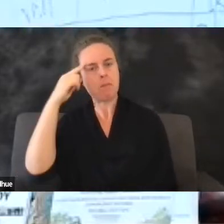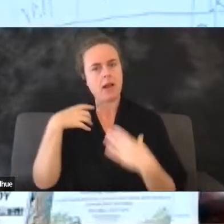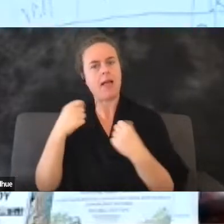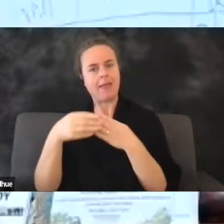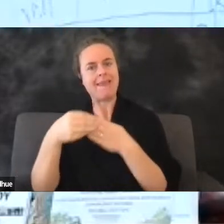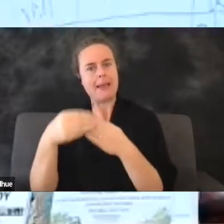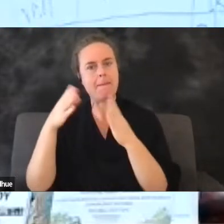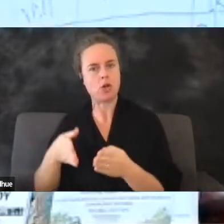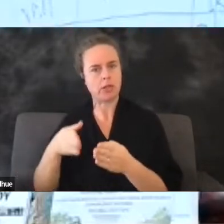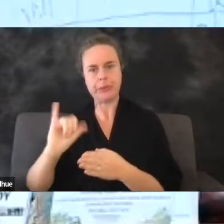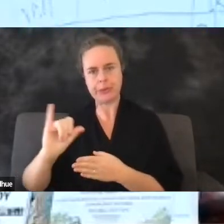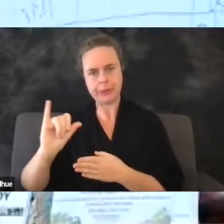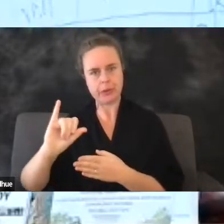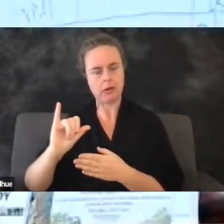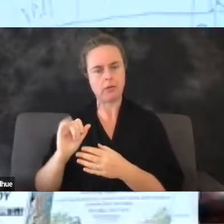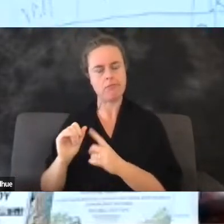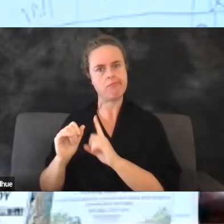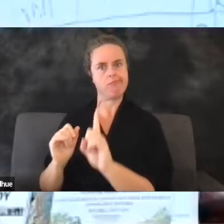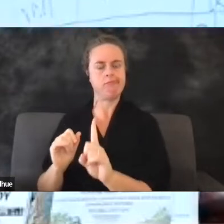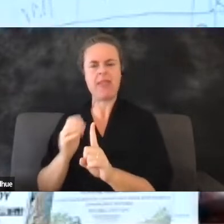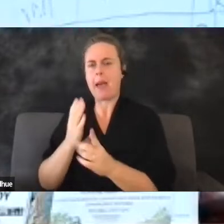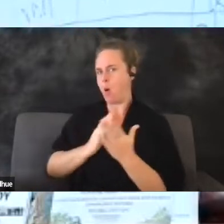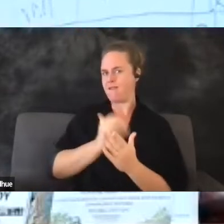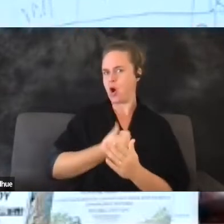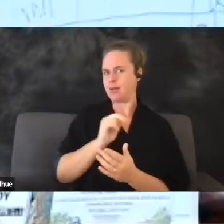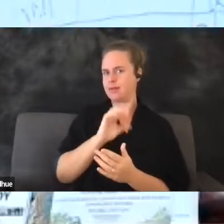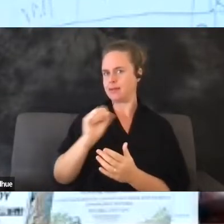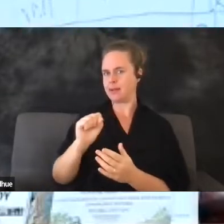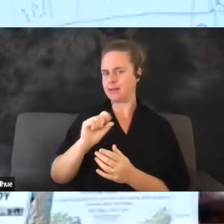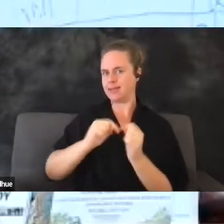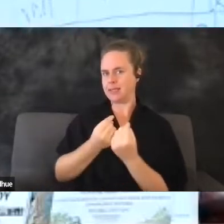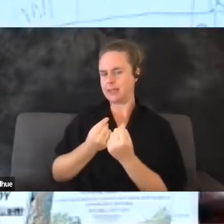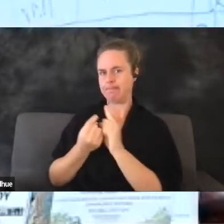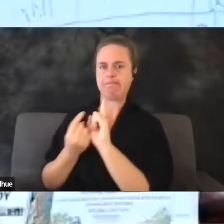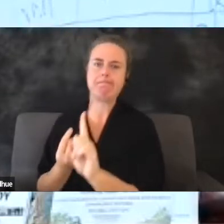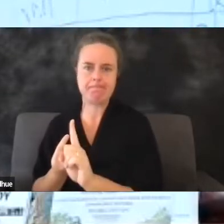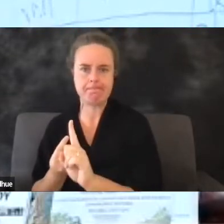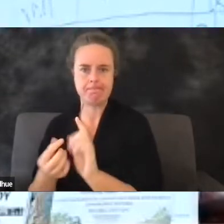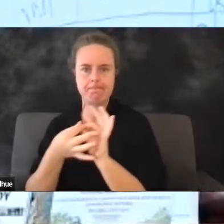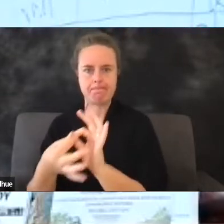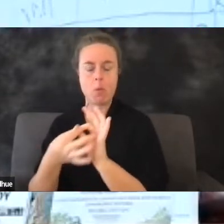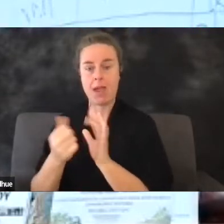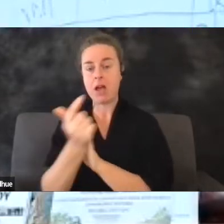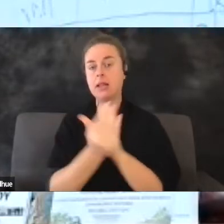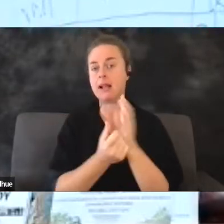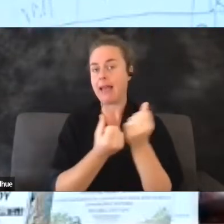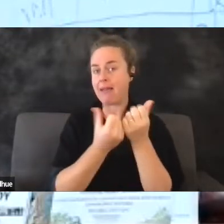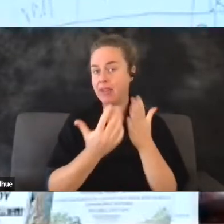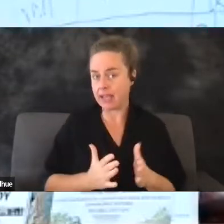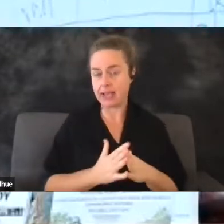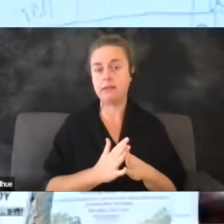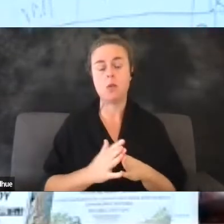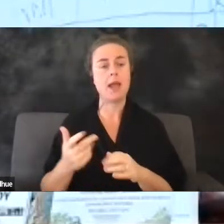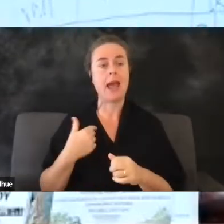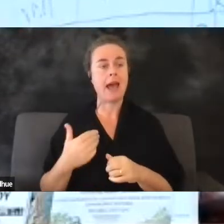who's part of the NCSS team. There's a legal advocate from Vermont Legal Aid, a